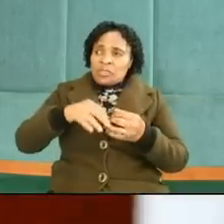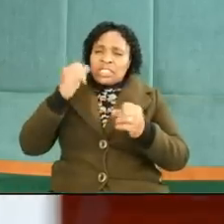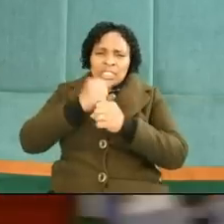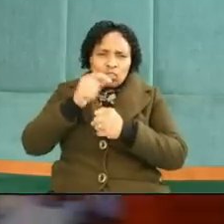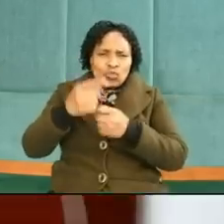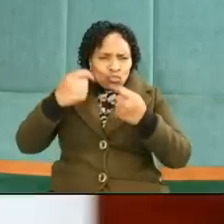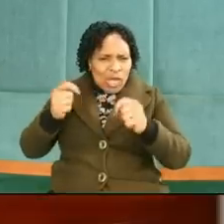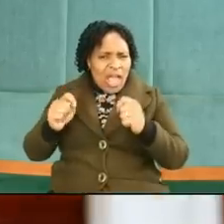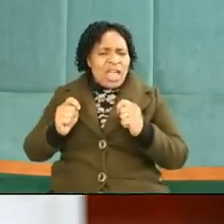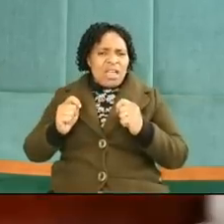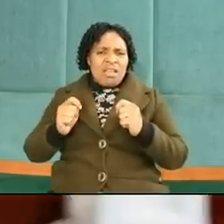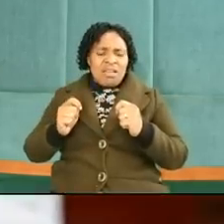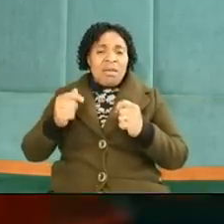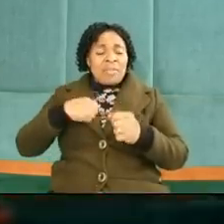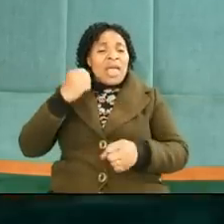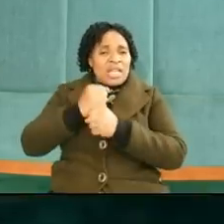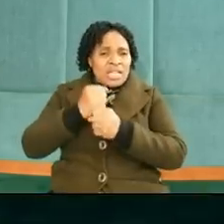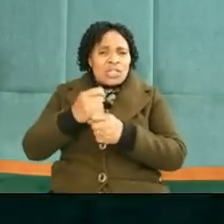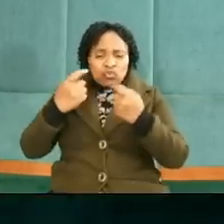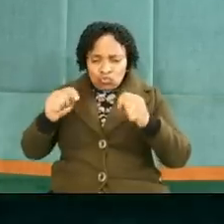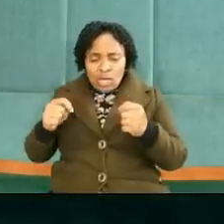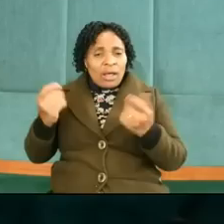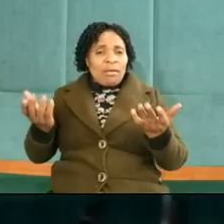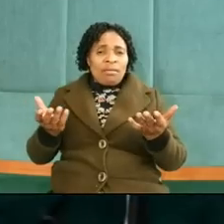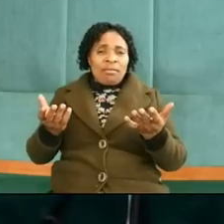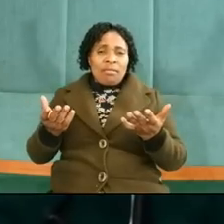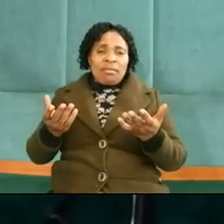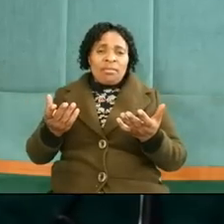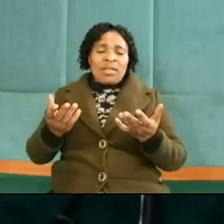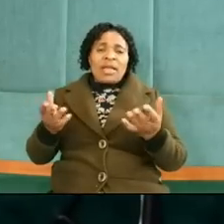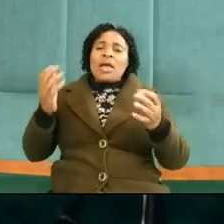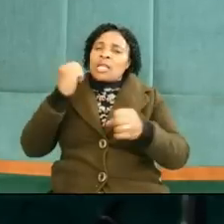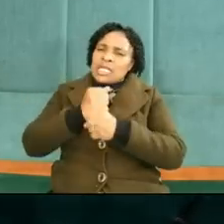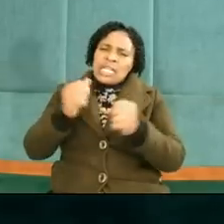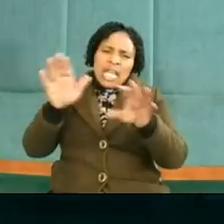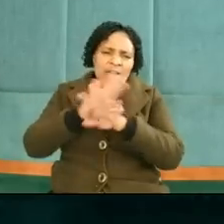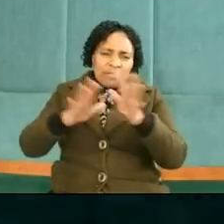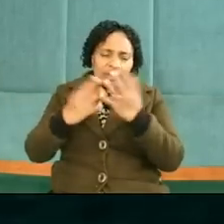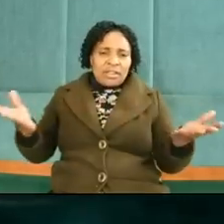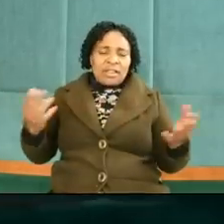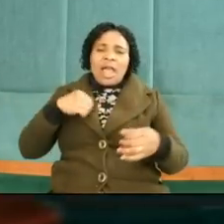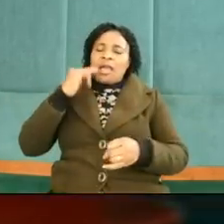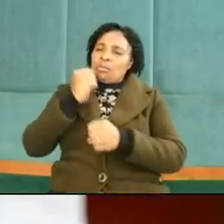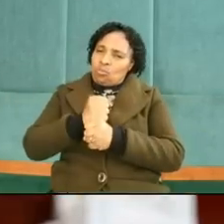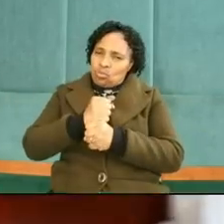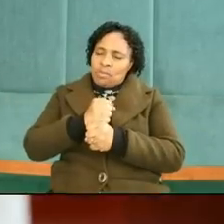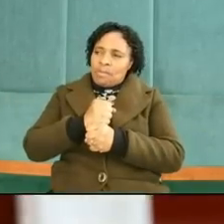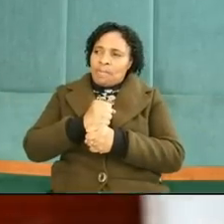you try? Did you try? I did everything I could.